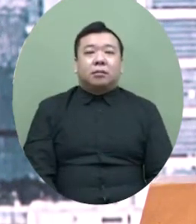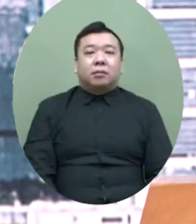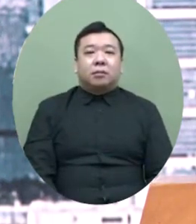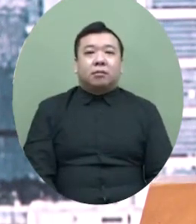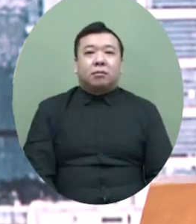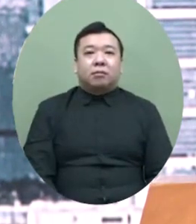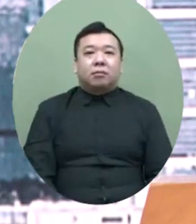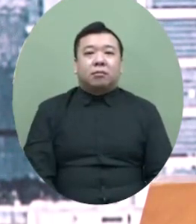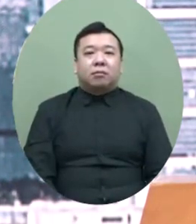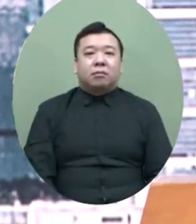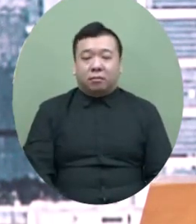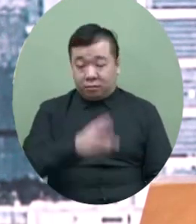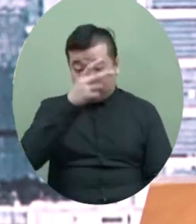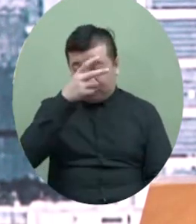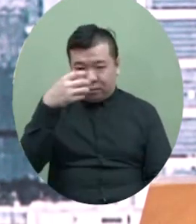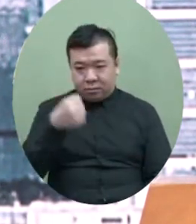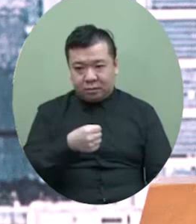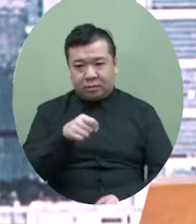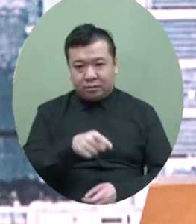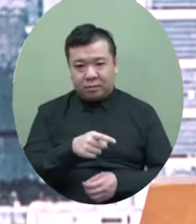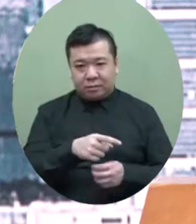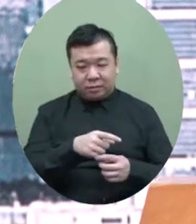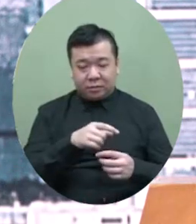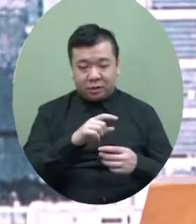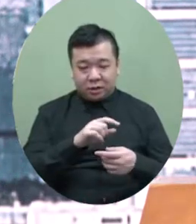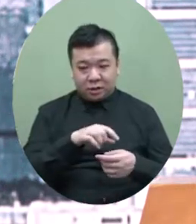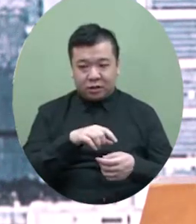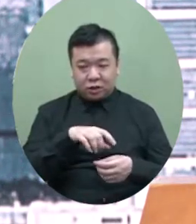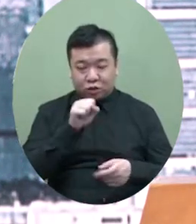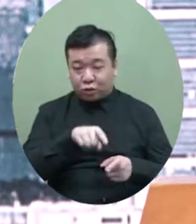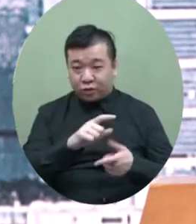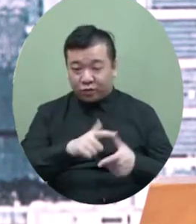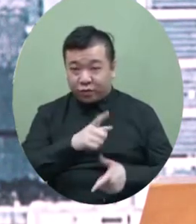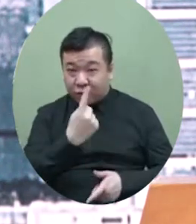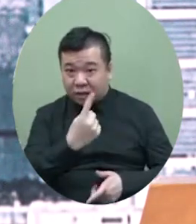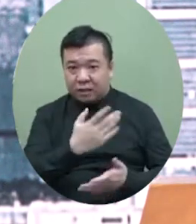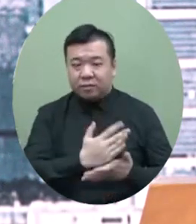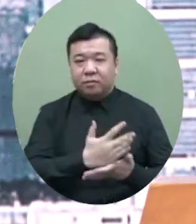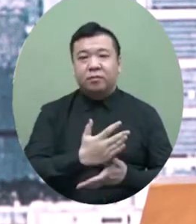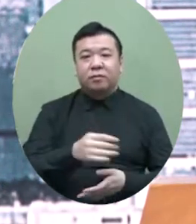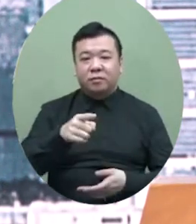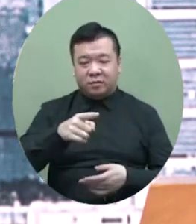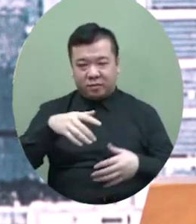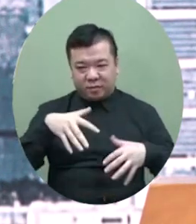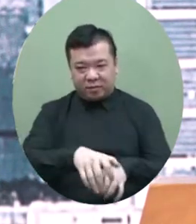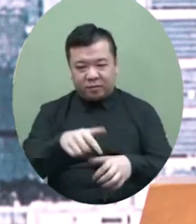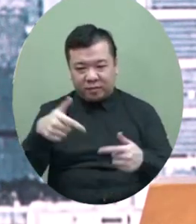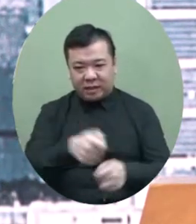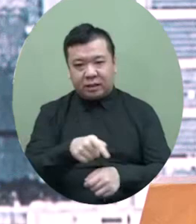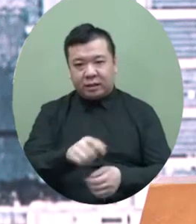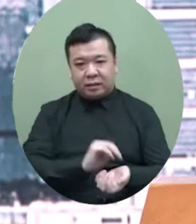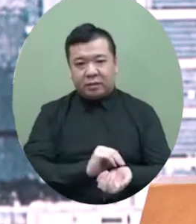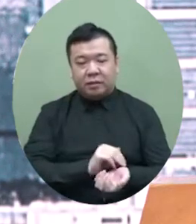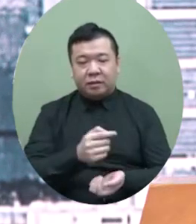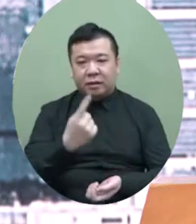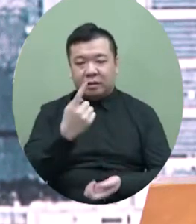government is adopting in order to contain the latest wave. We have been doing a lot of things, and I